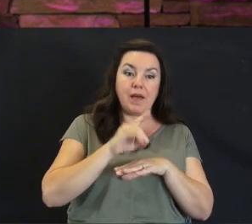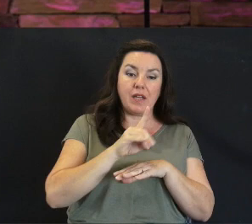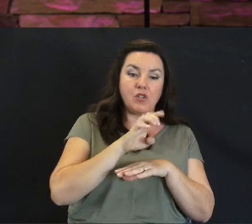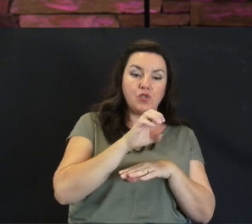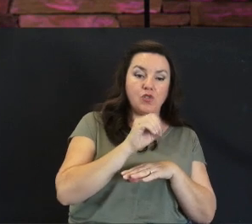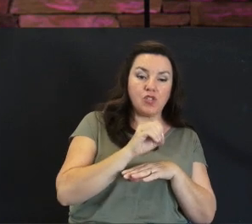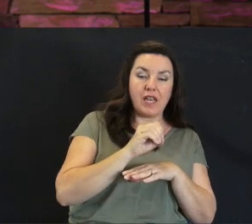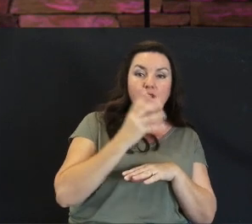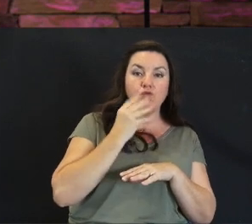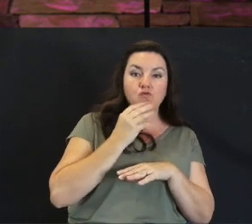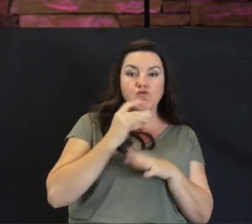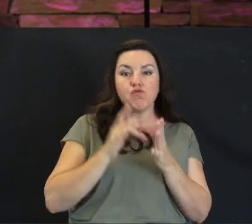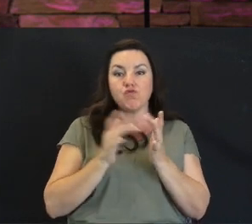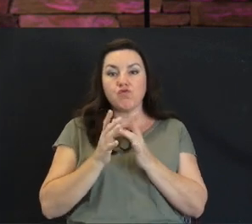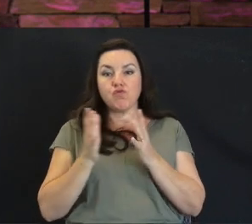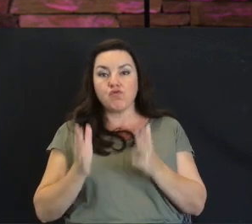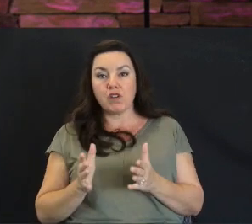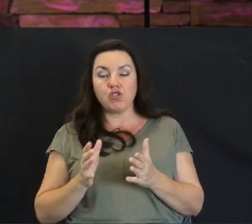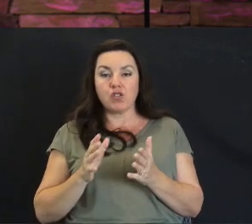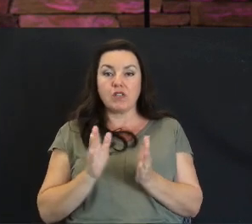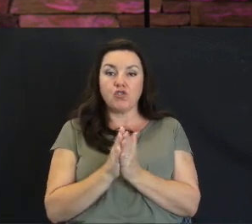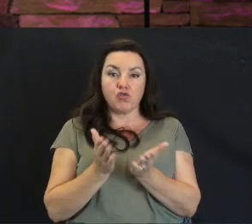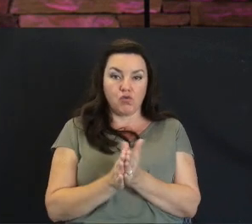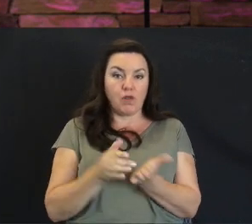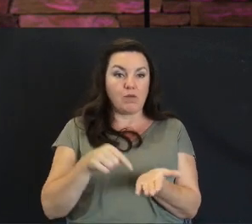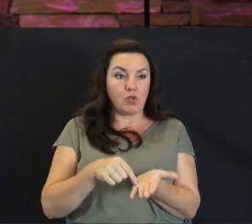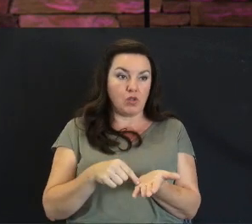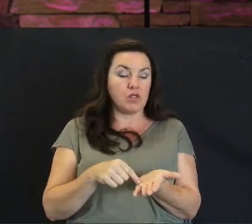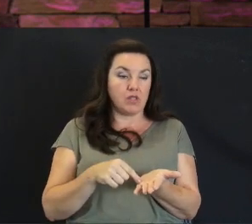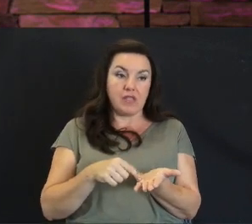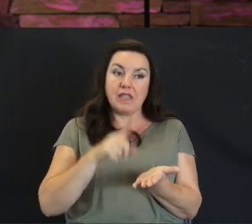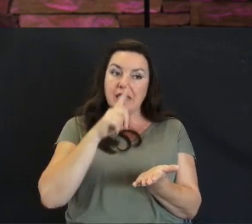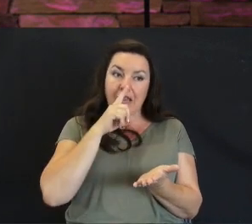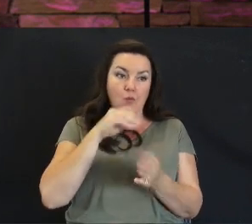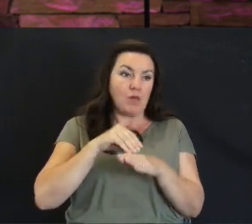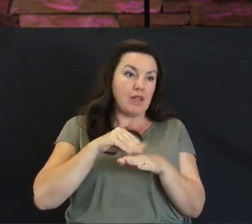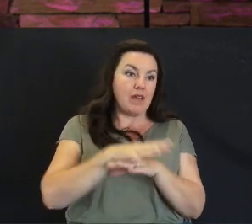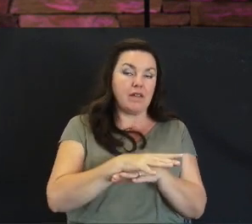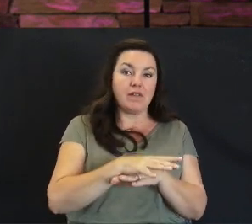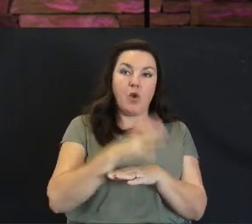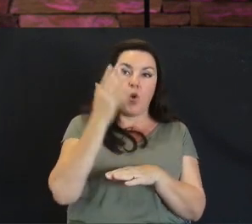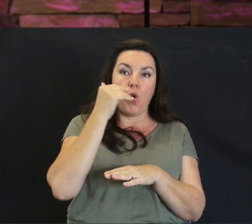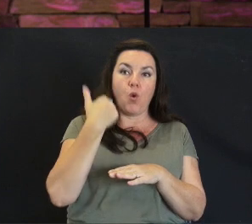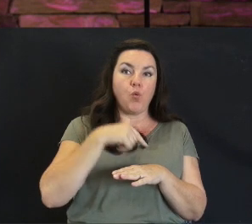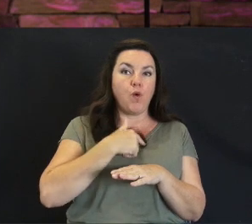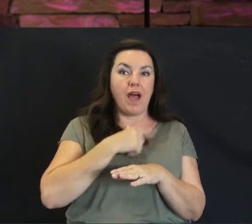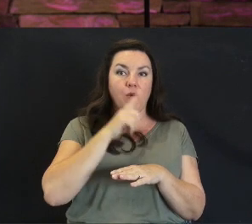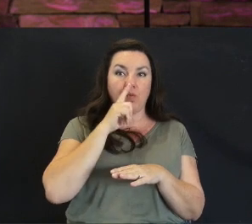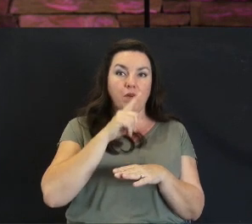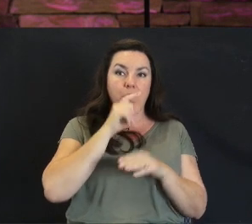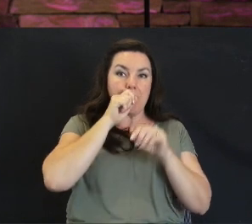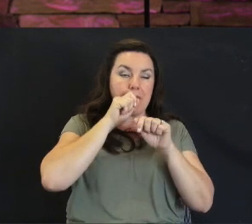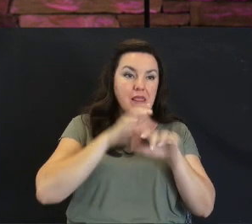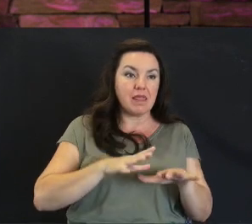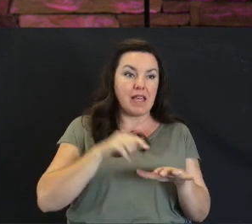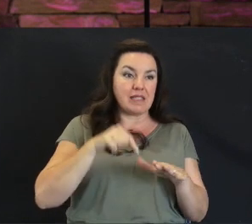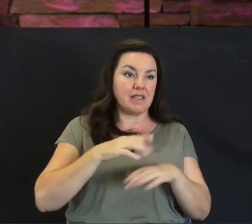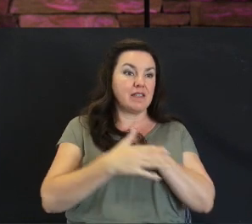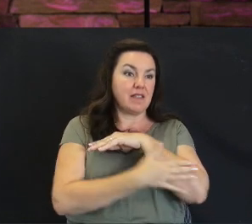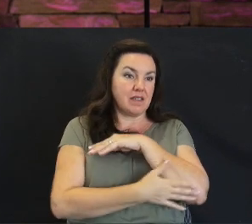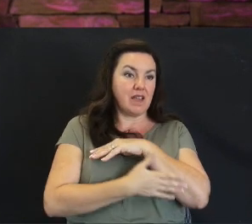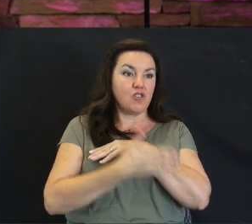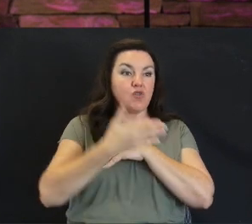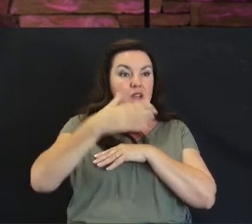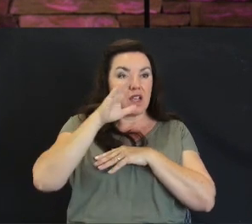scriptures And I have no doubt that that had a huge bearing On the heights that we have reached in this country God has blessed us Because we have